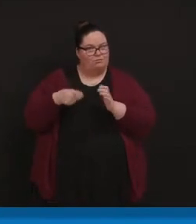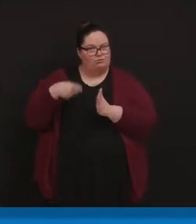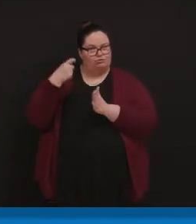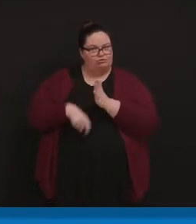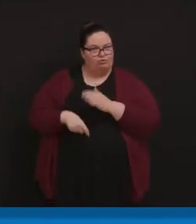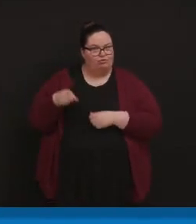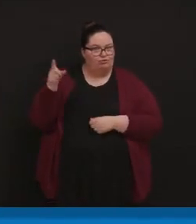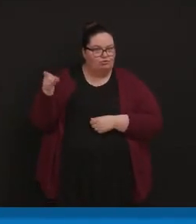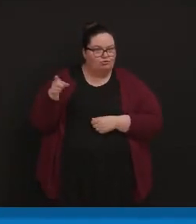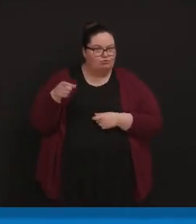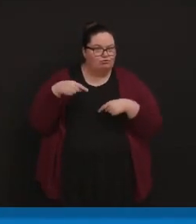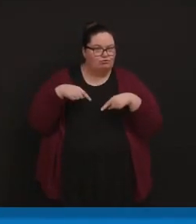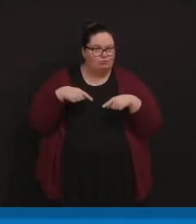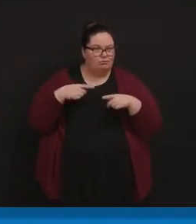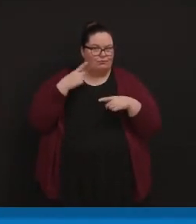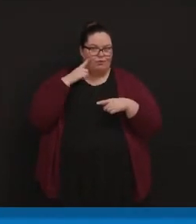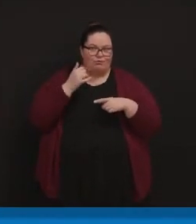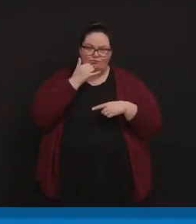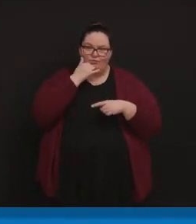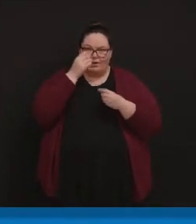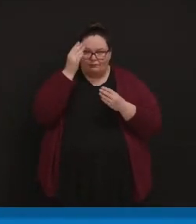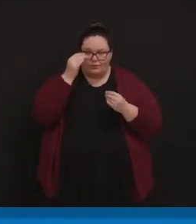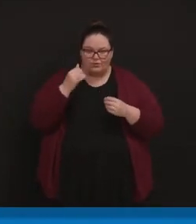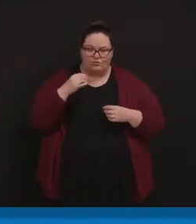themselves during those interviews?